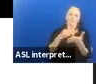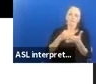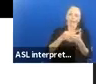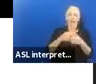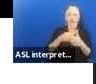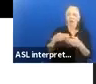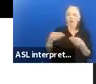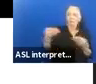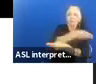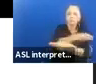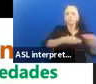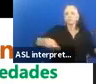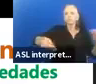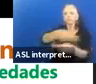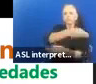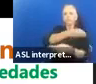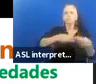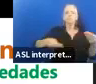disease.